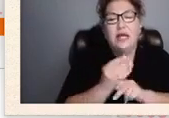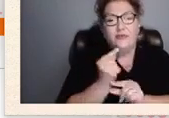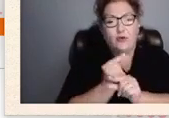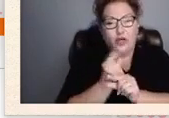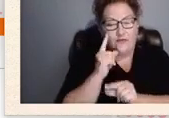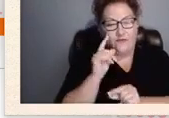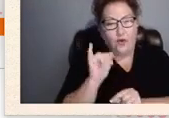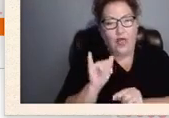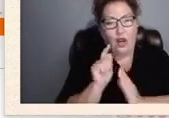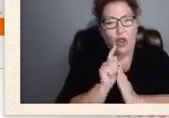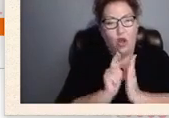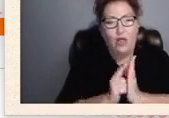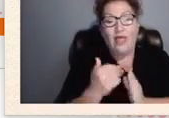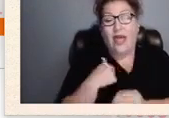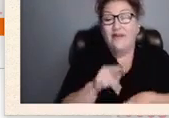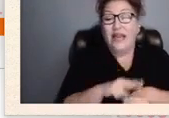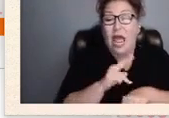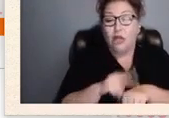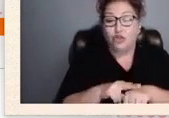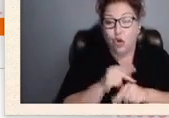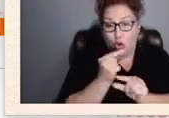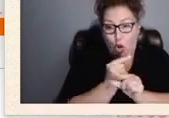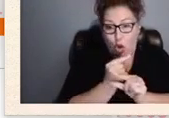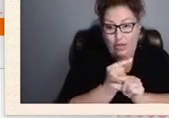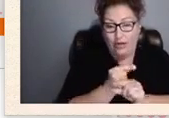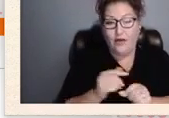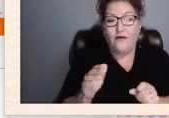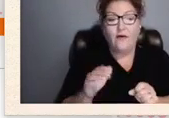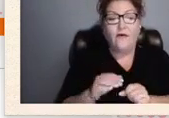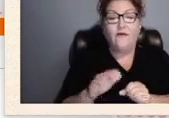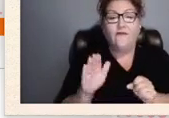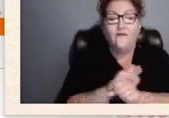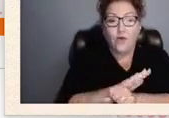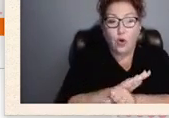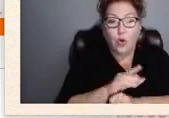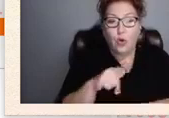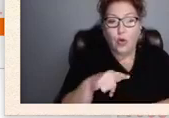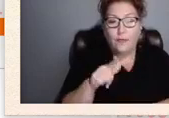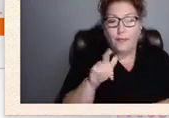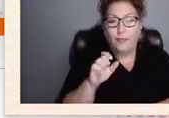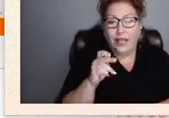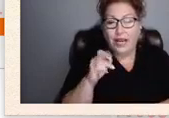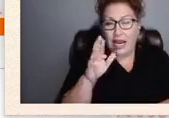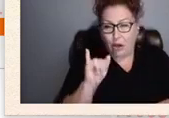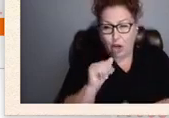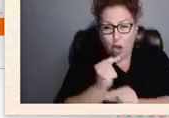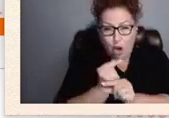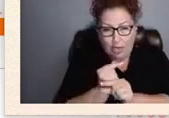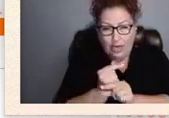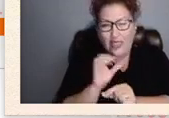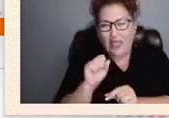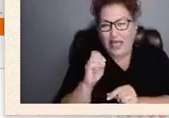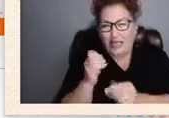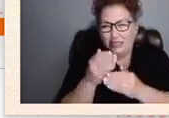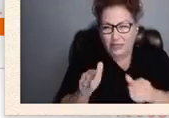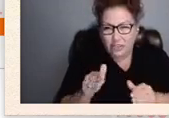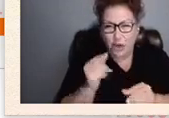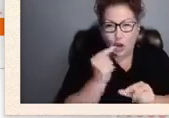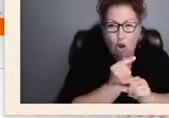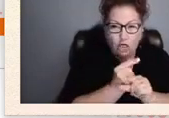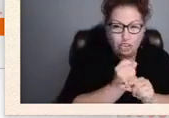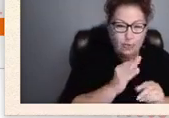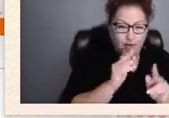there's natural guardians, there's full plenary guardians, and that could be split into guardianship of the person and guardianship of the